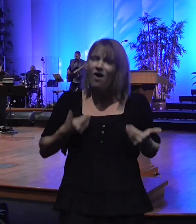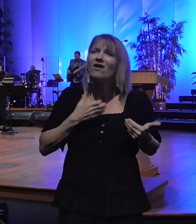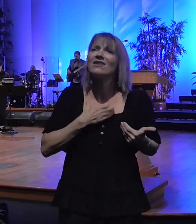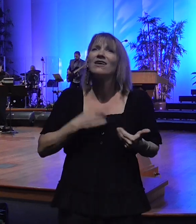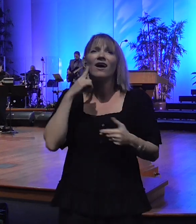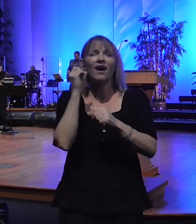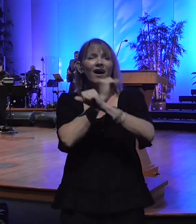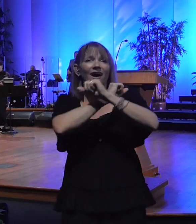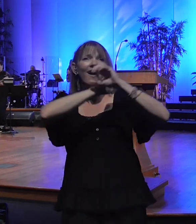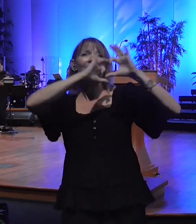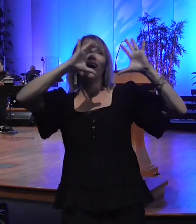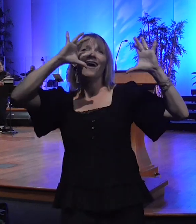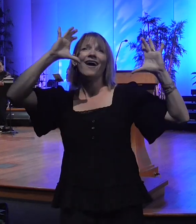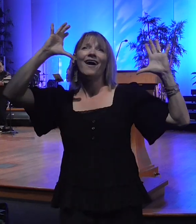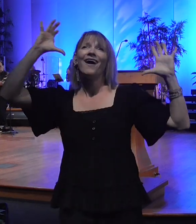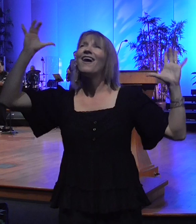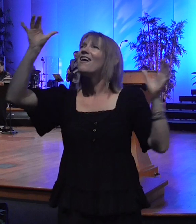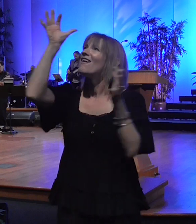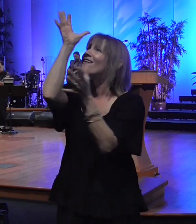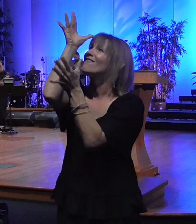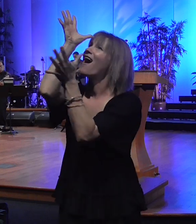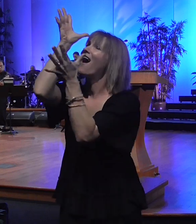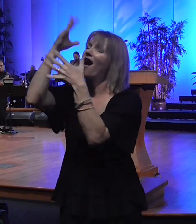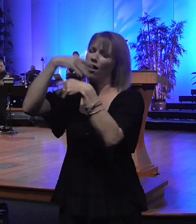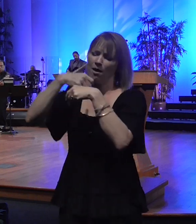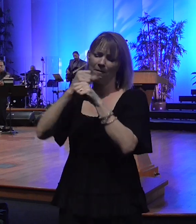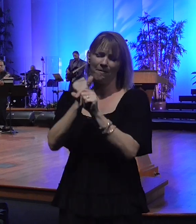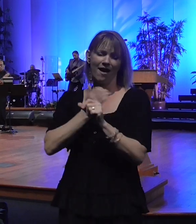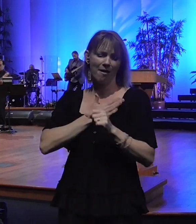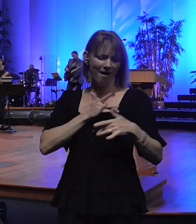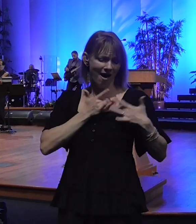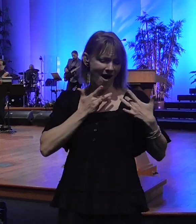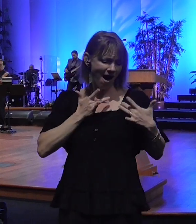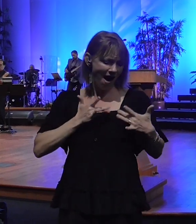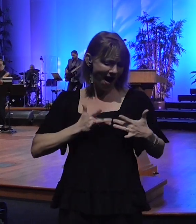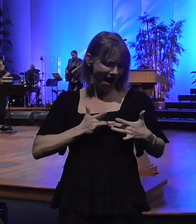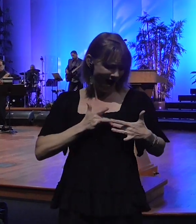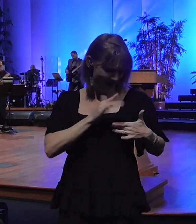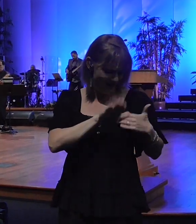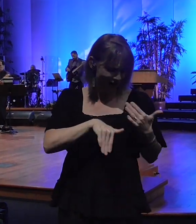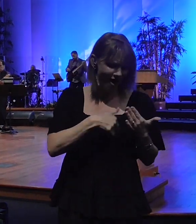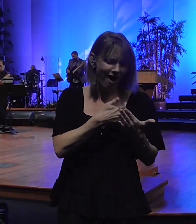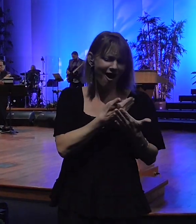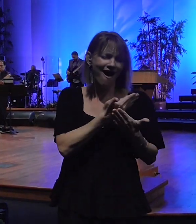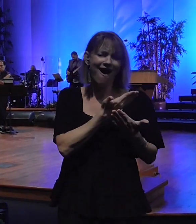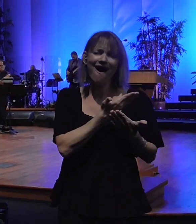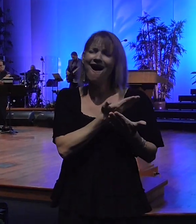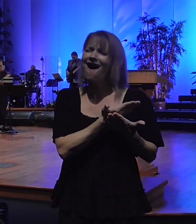Father, fashion a heart that is